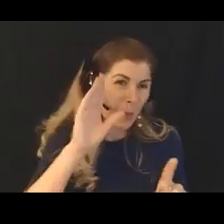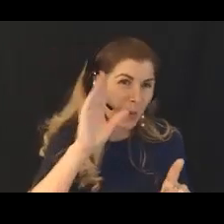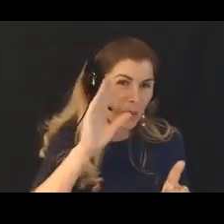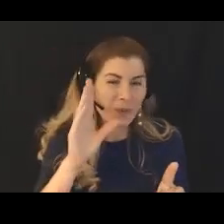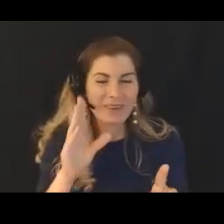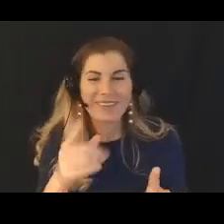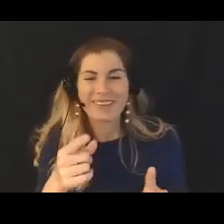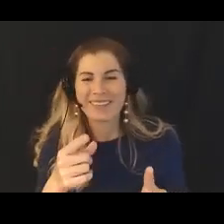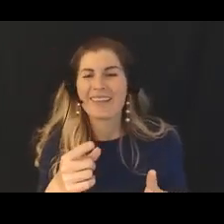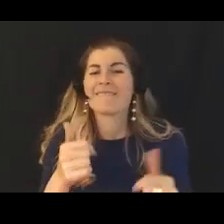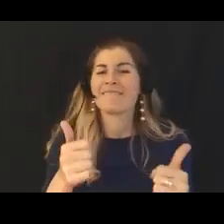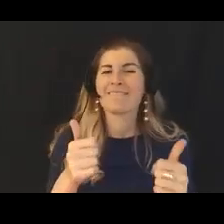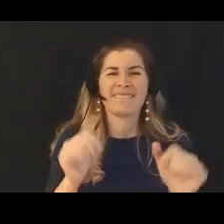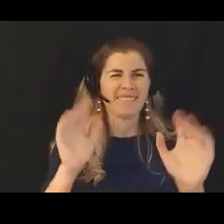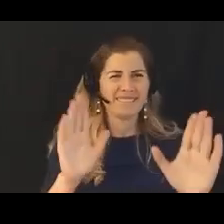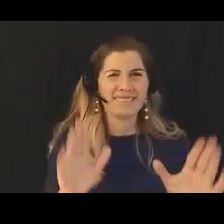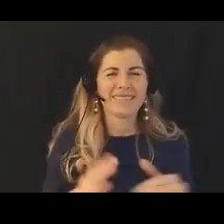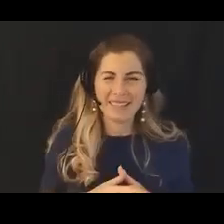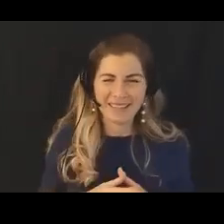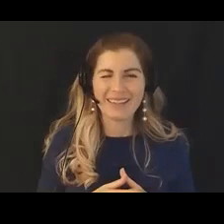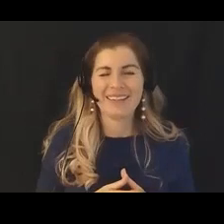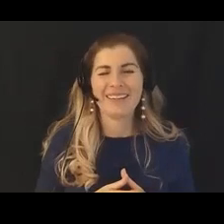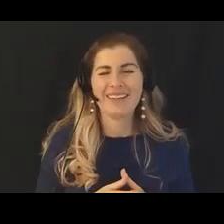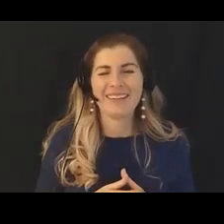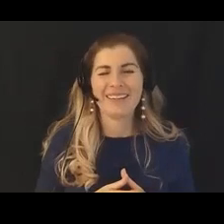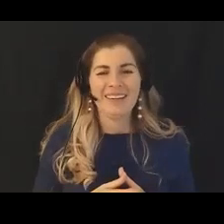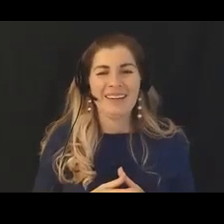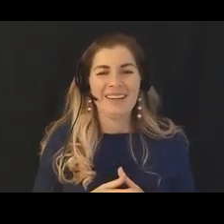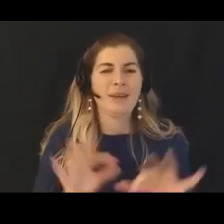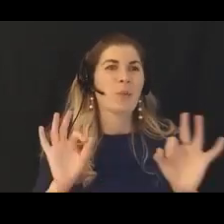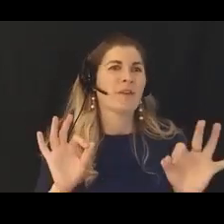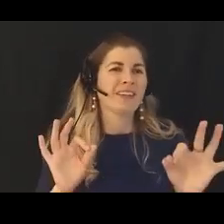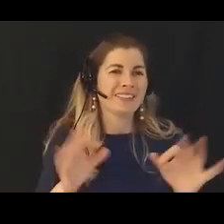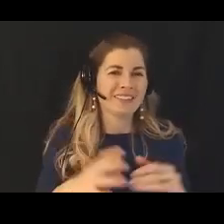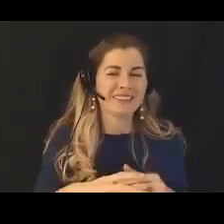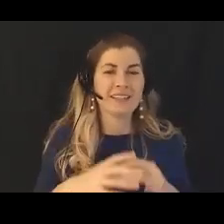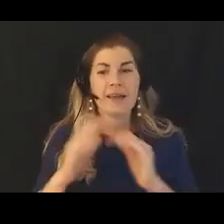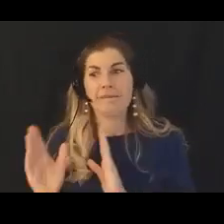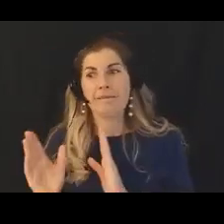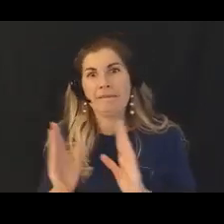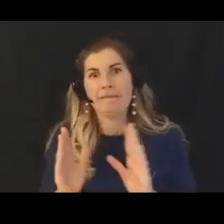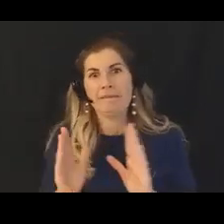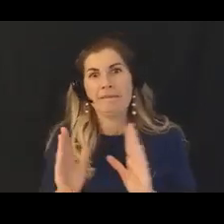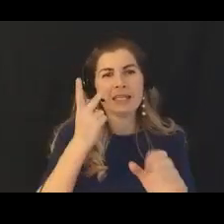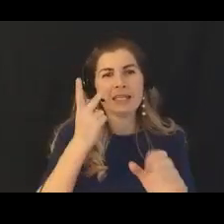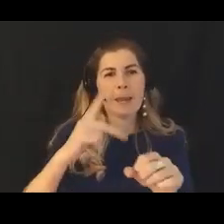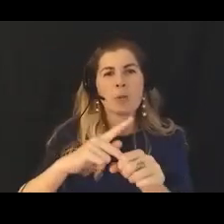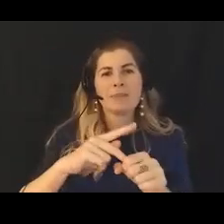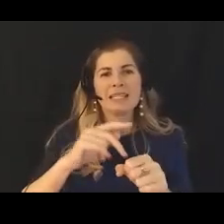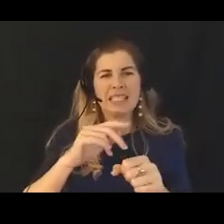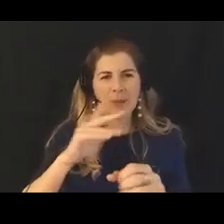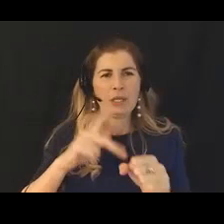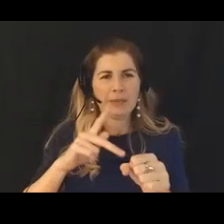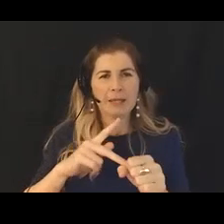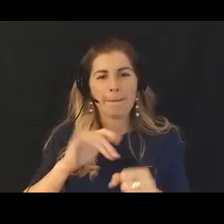All right, fabulous. Hey, okay, good. You guys have found it. All right, so if we go a little bit to the left, you'll see there's our participants. Click